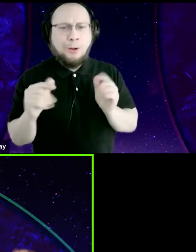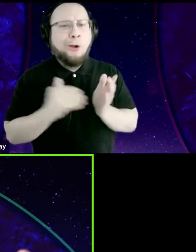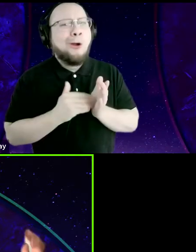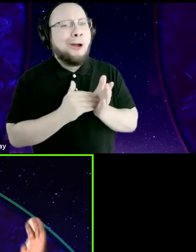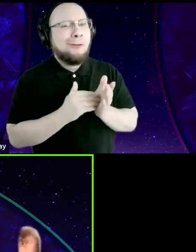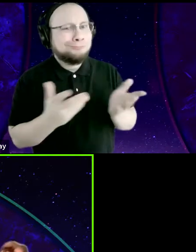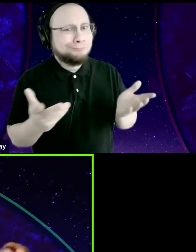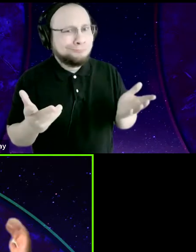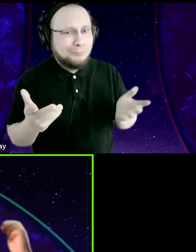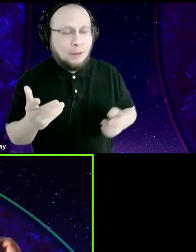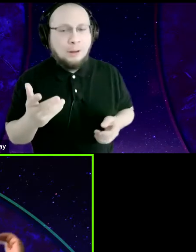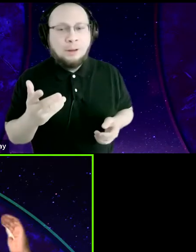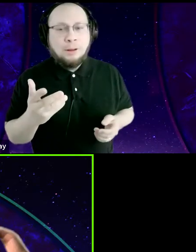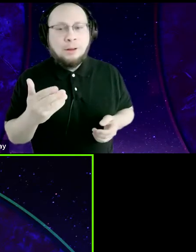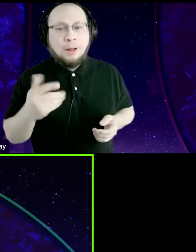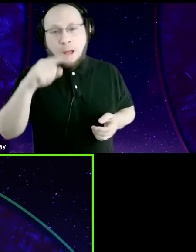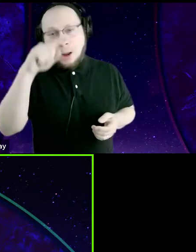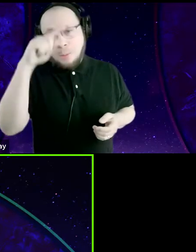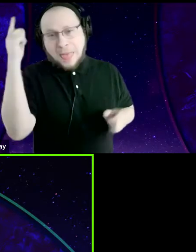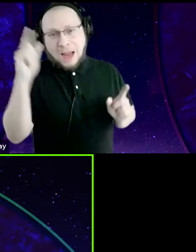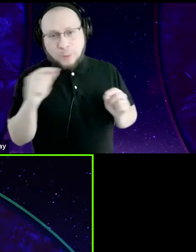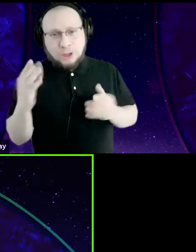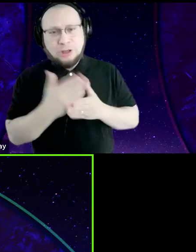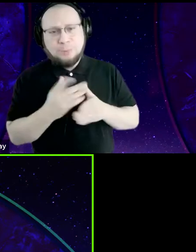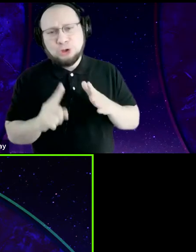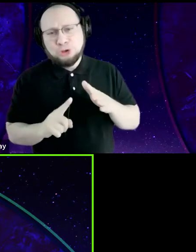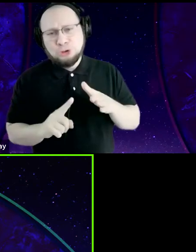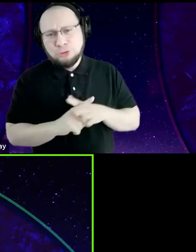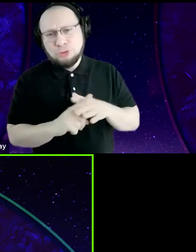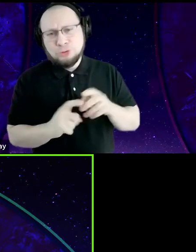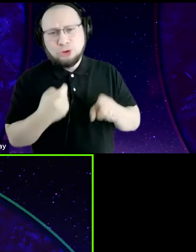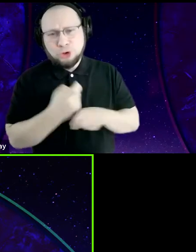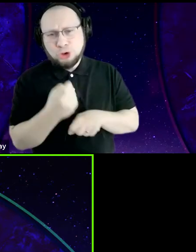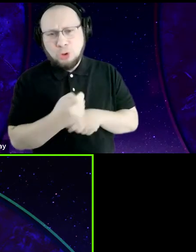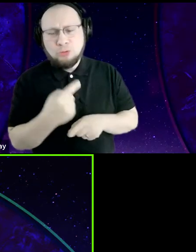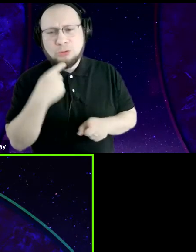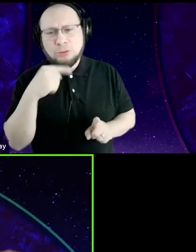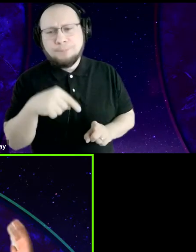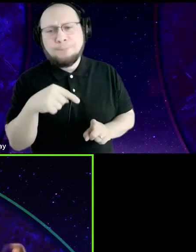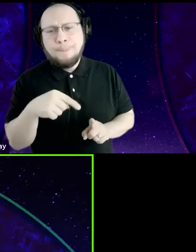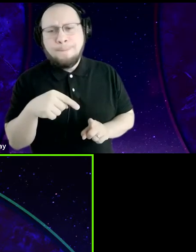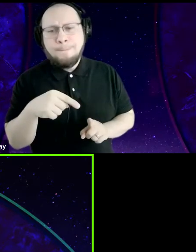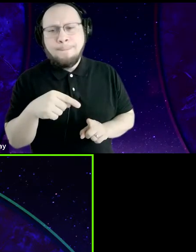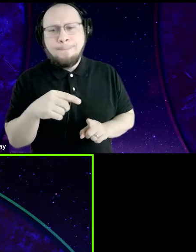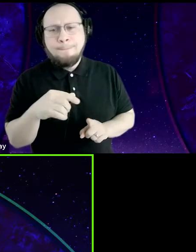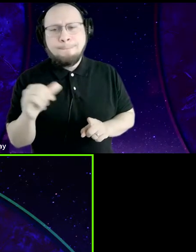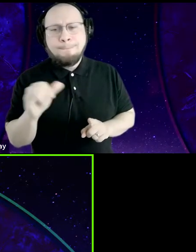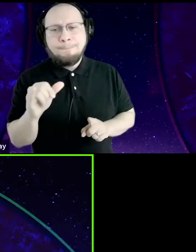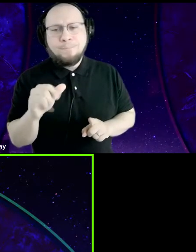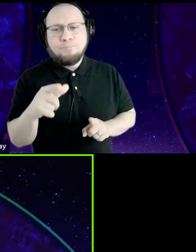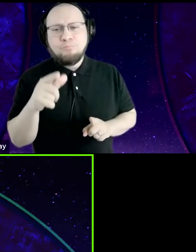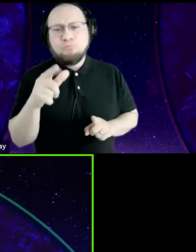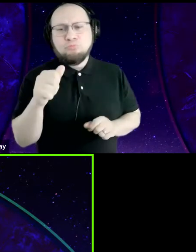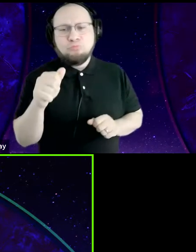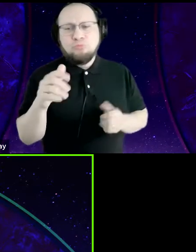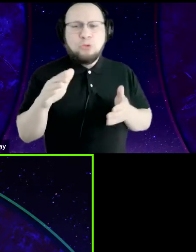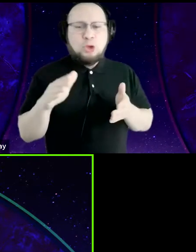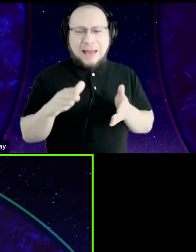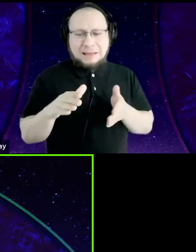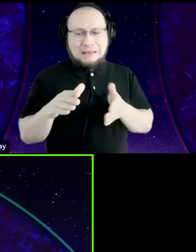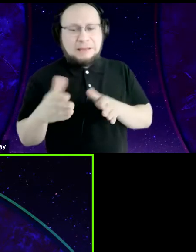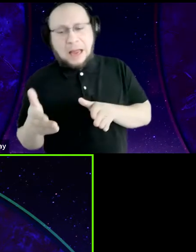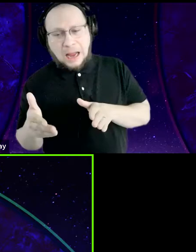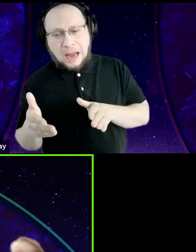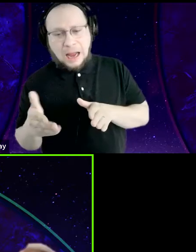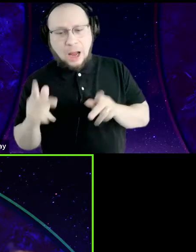And I like one of the Black Twitter like jokes that came through was the way in which like you could die and a company will actually just hire someone